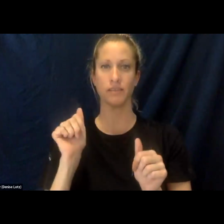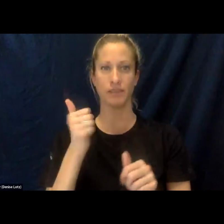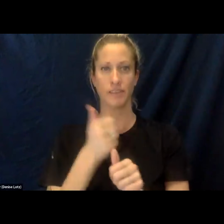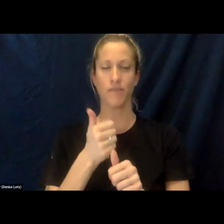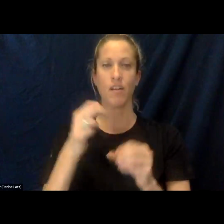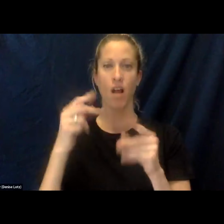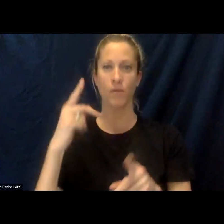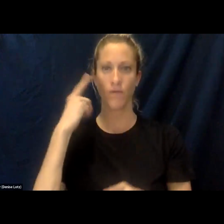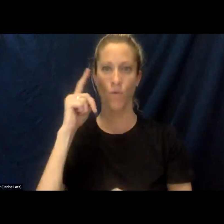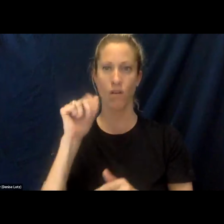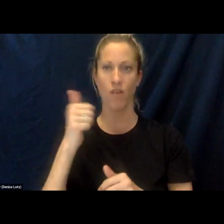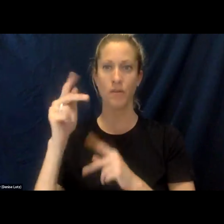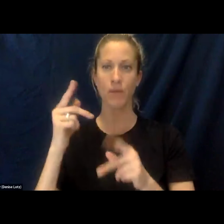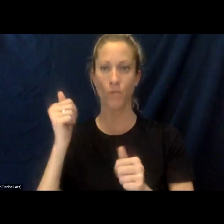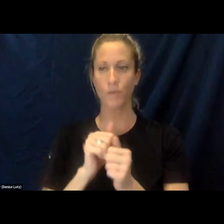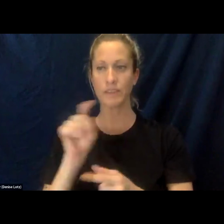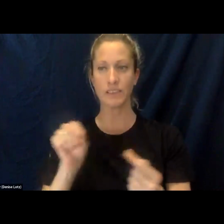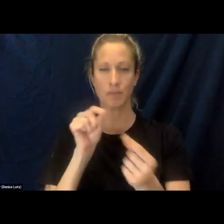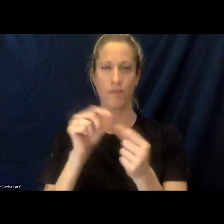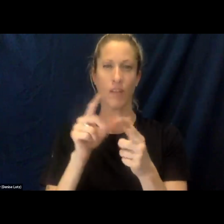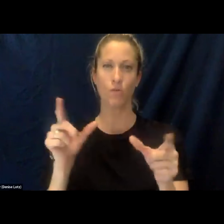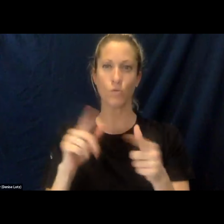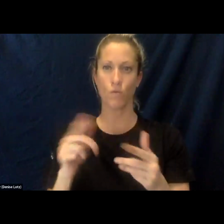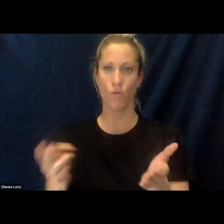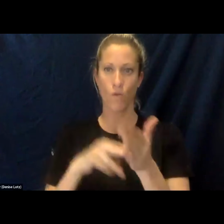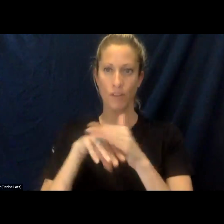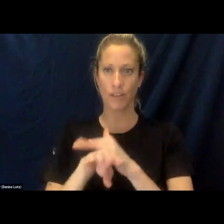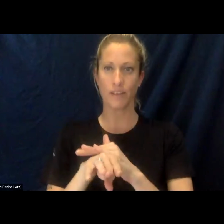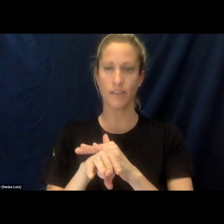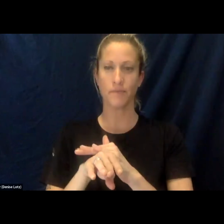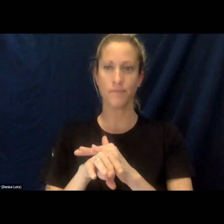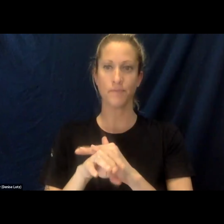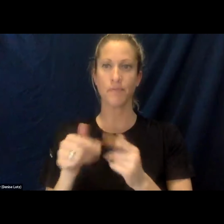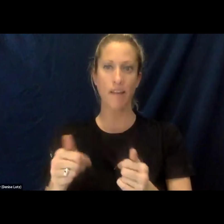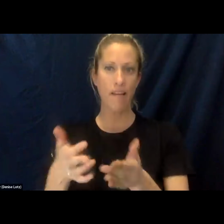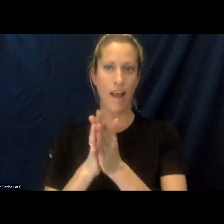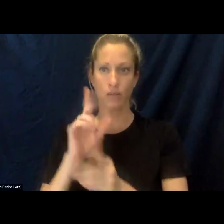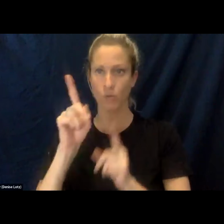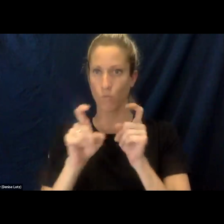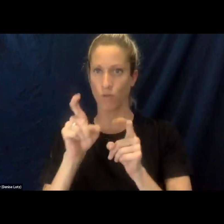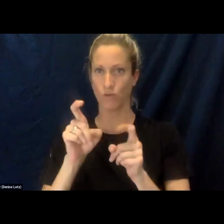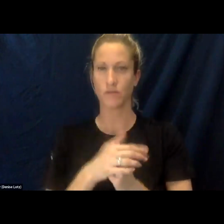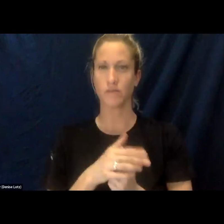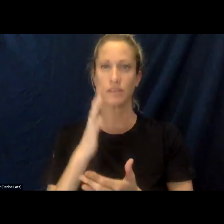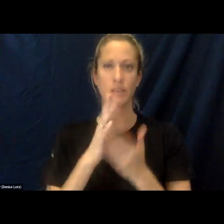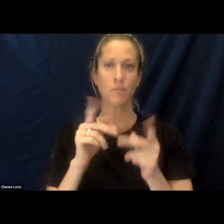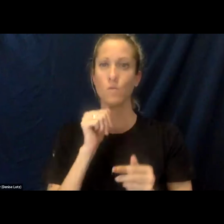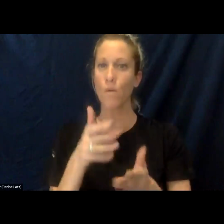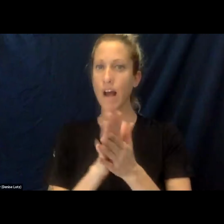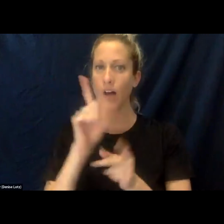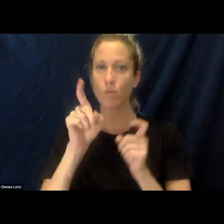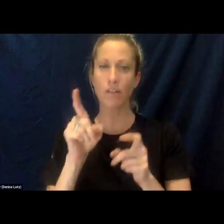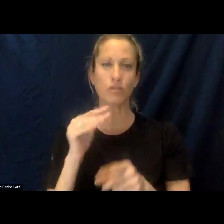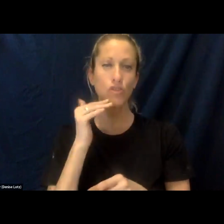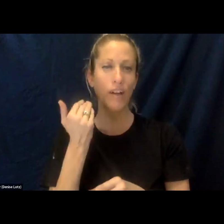opportunity for folks with a specific language to log in to a Zoom room and just ask questions. Some people don't ask questions, they're